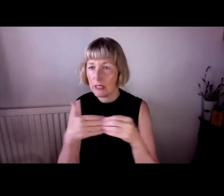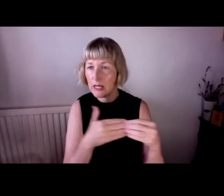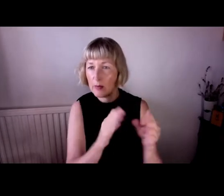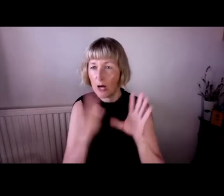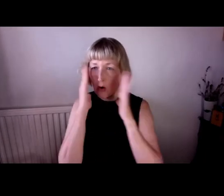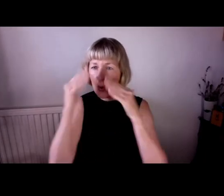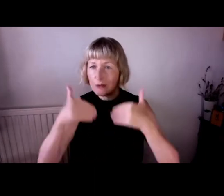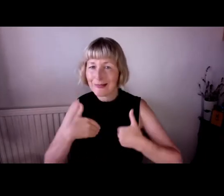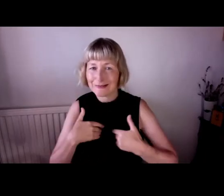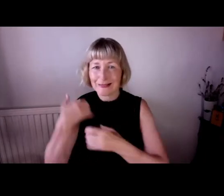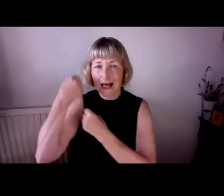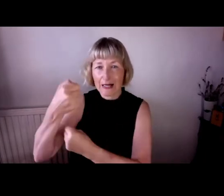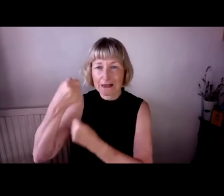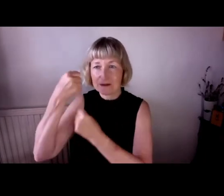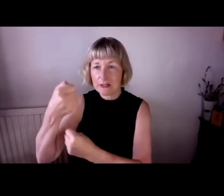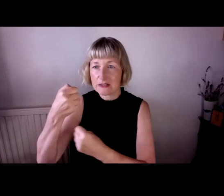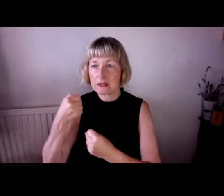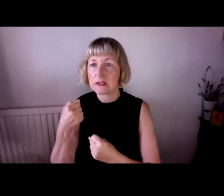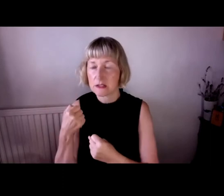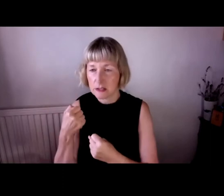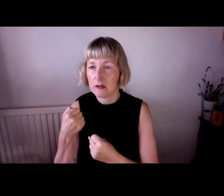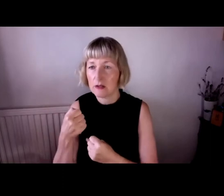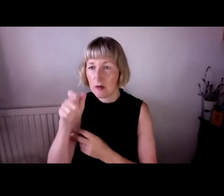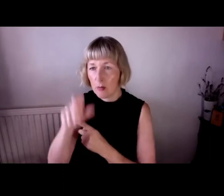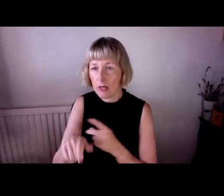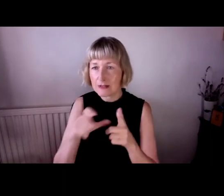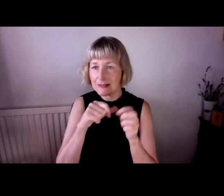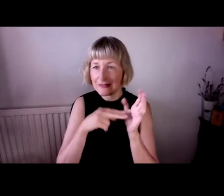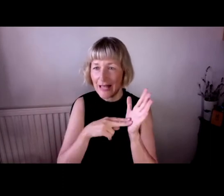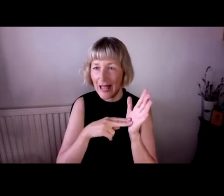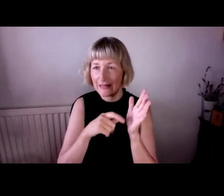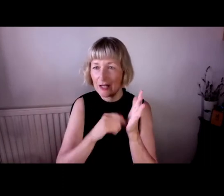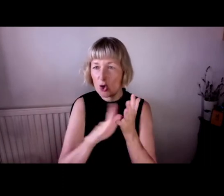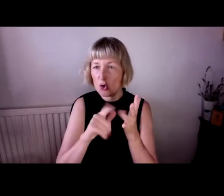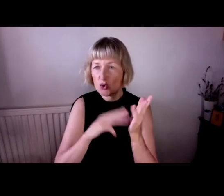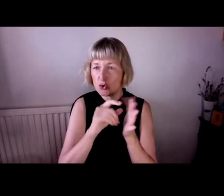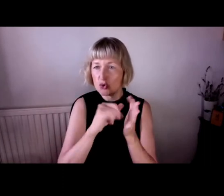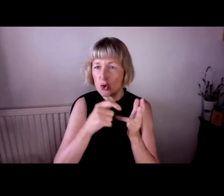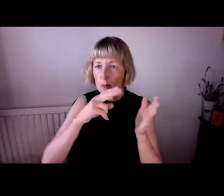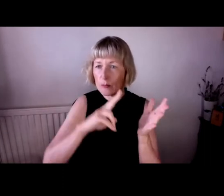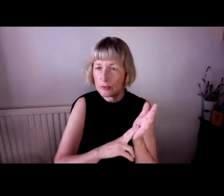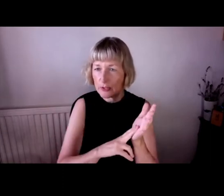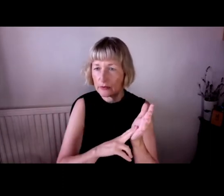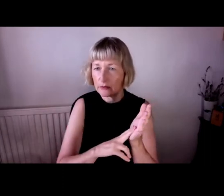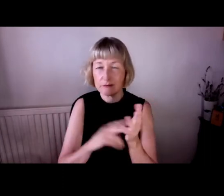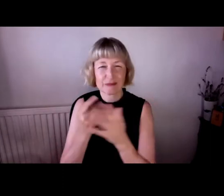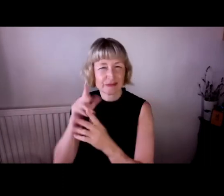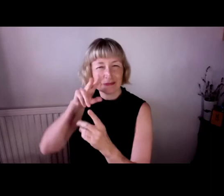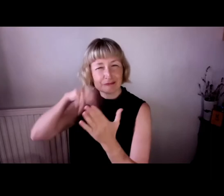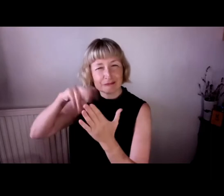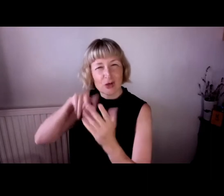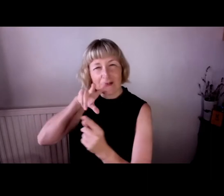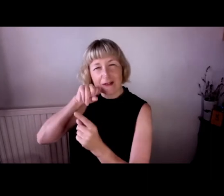And Talking Birds board member Dan Thompson and Katie Walters from Radical Body, a Coventry disability arts organisation